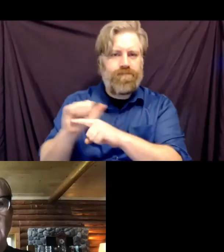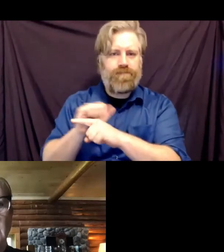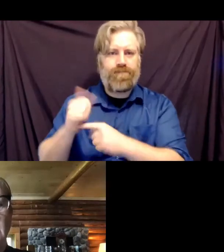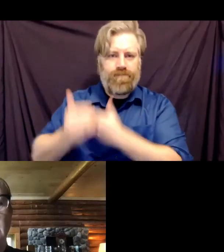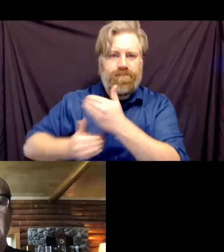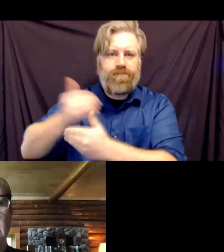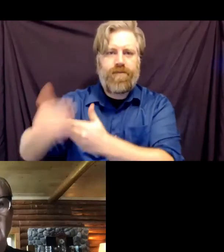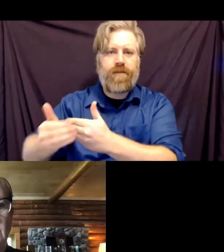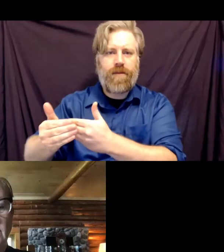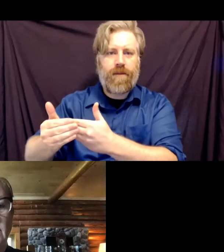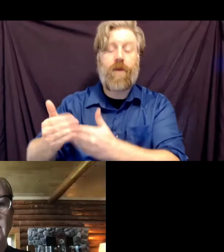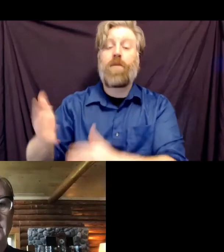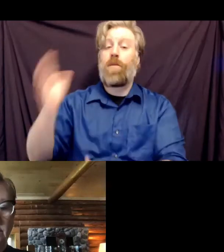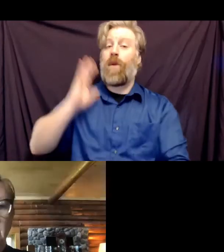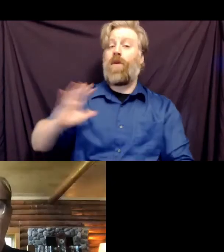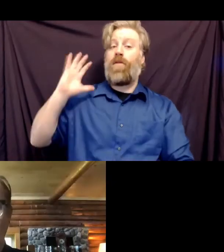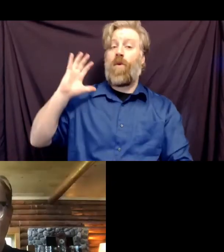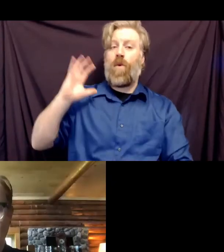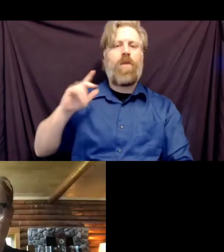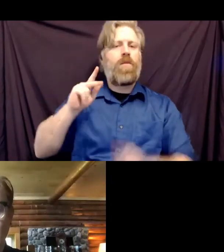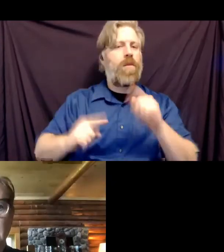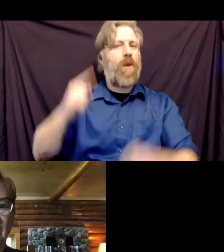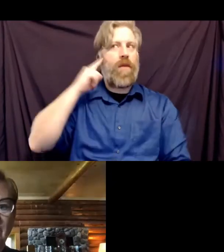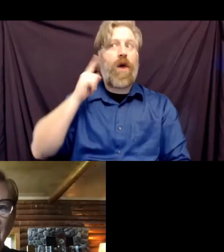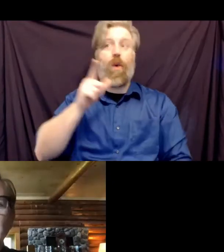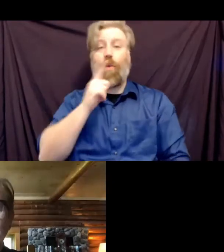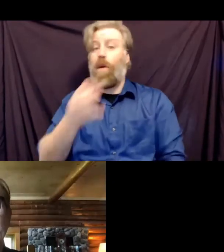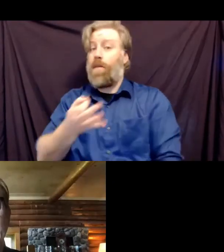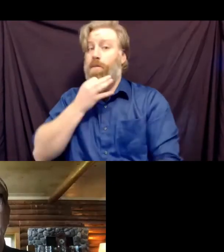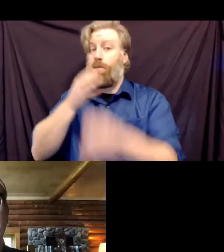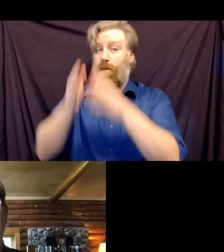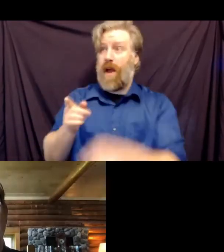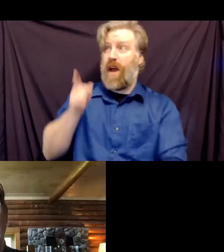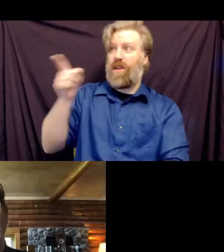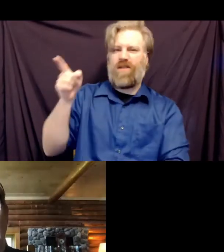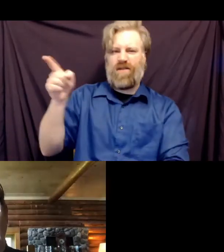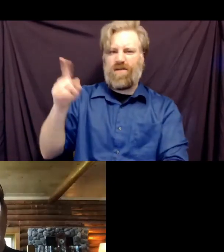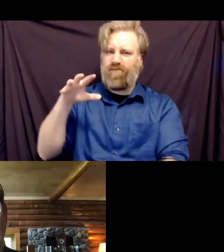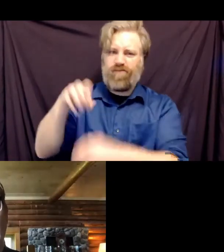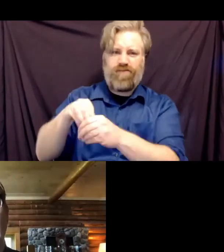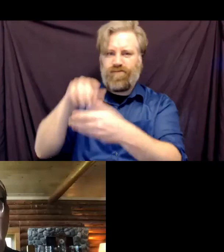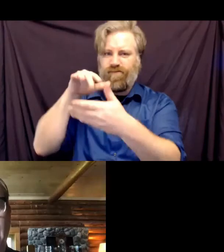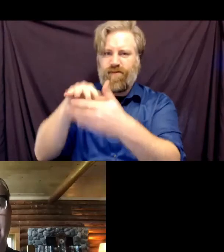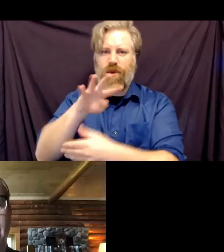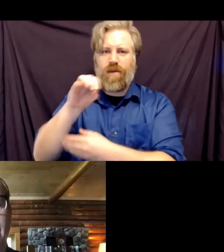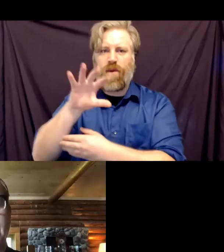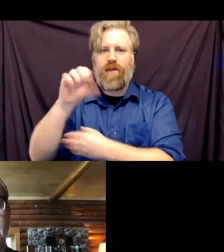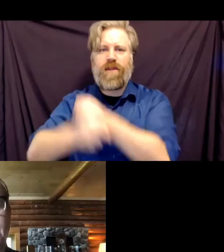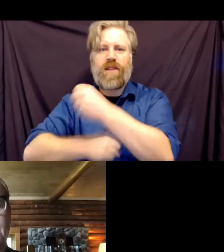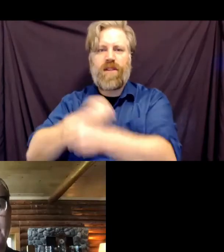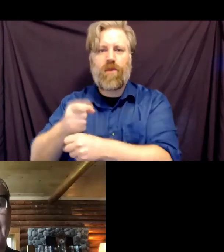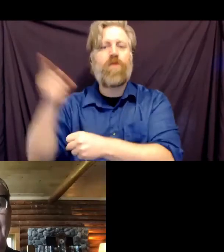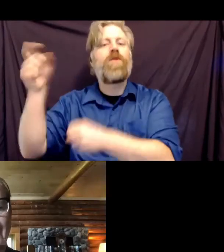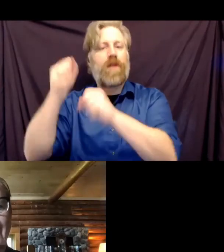the masters and people that had studied for 40, 50 years would be able to share these secrets. And that's